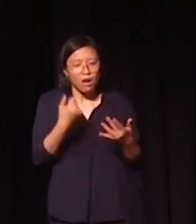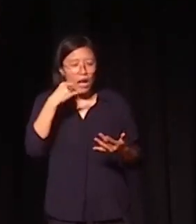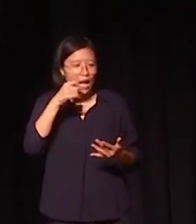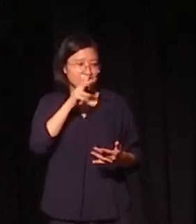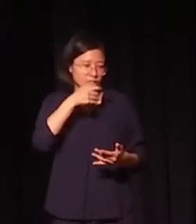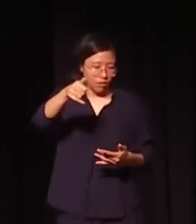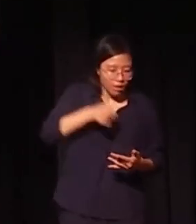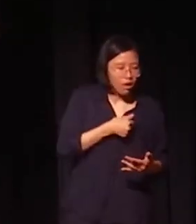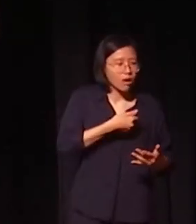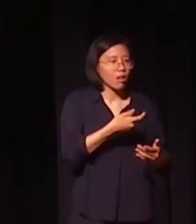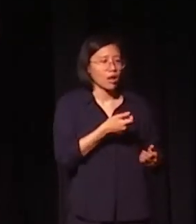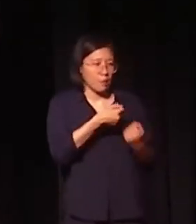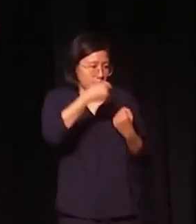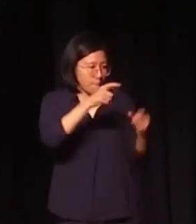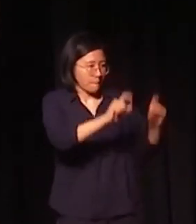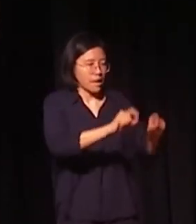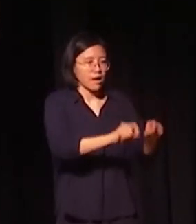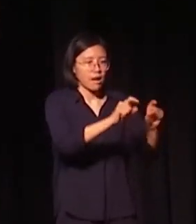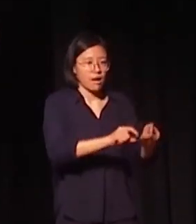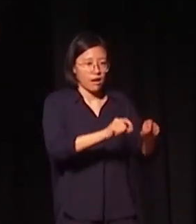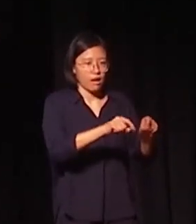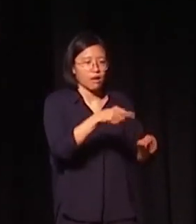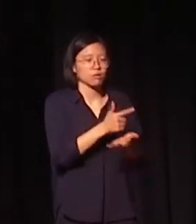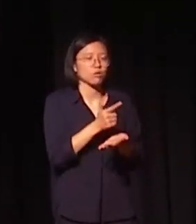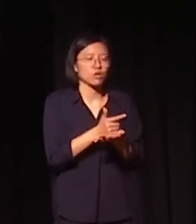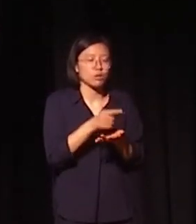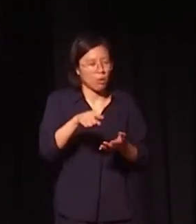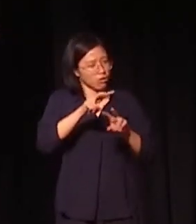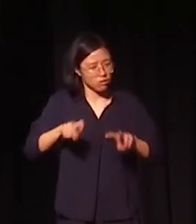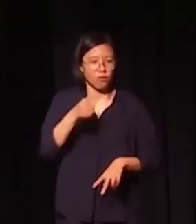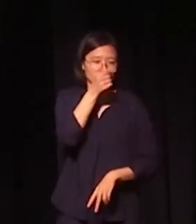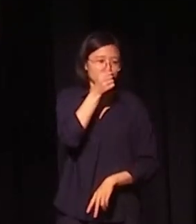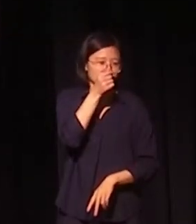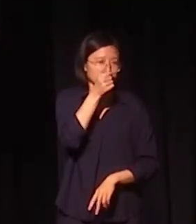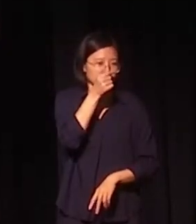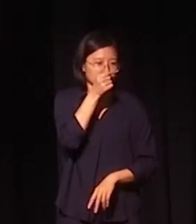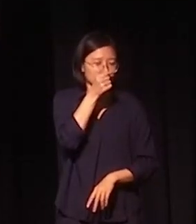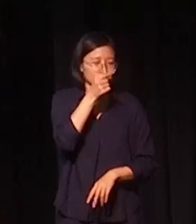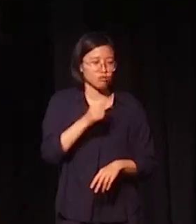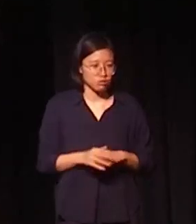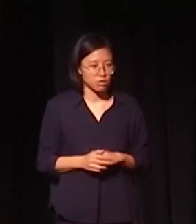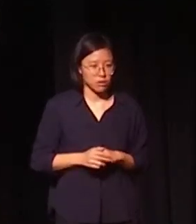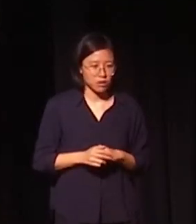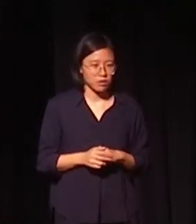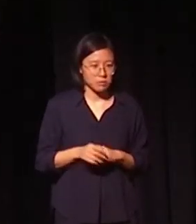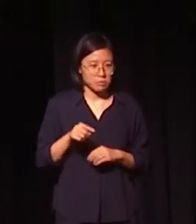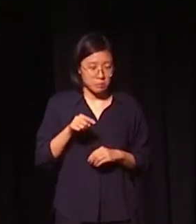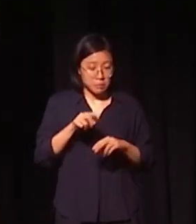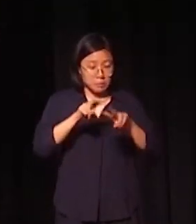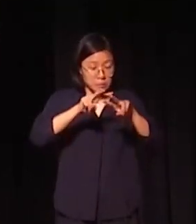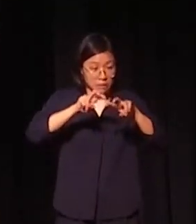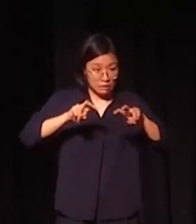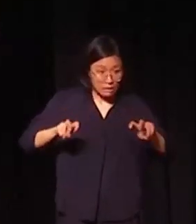part from the same community. So some really interesting research that's happening there, and this research is really impacting